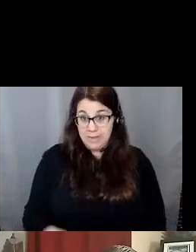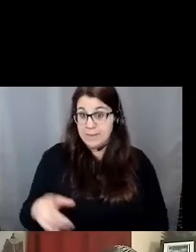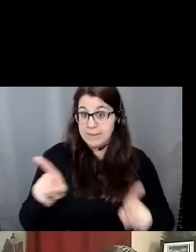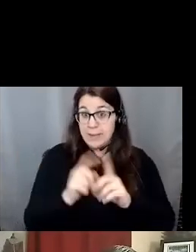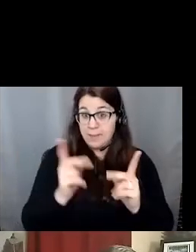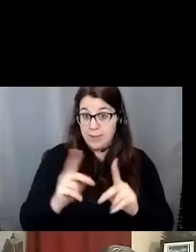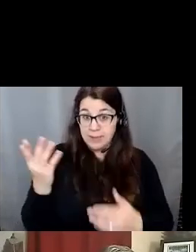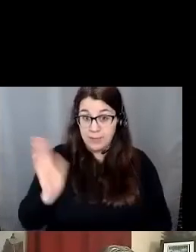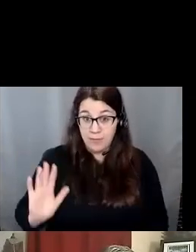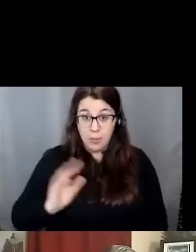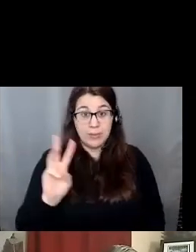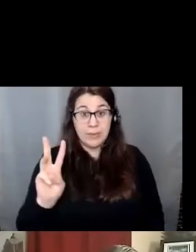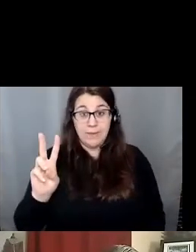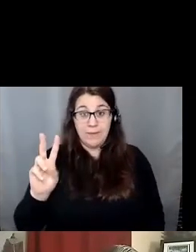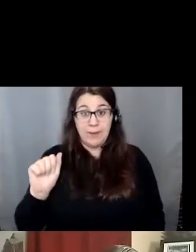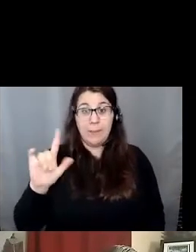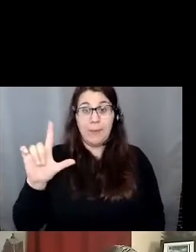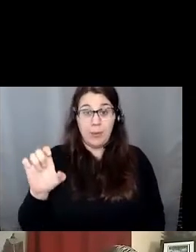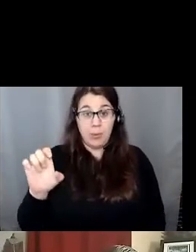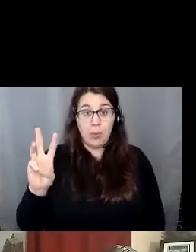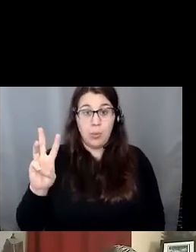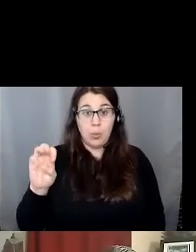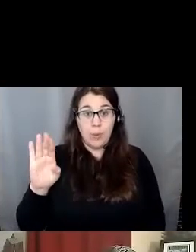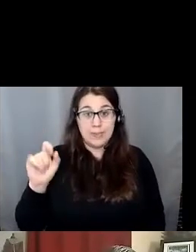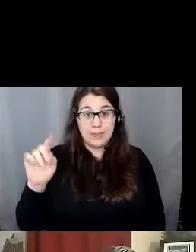is here on the WVABLE website at